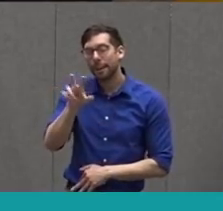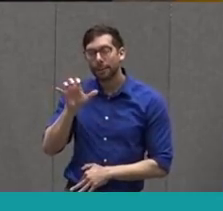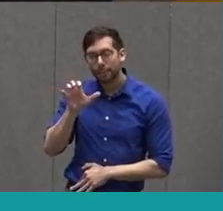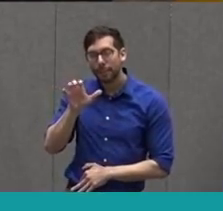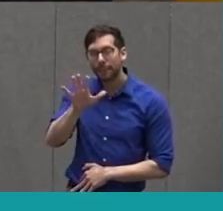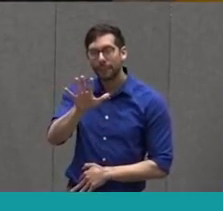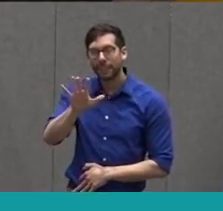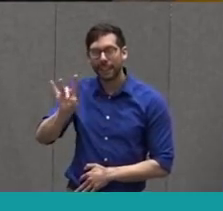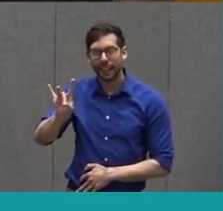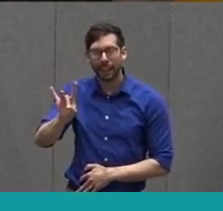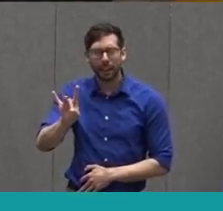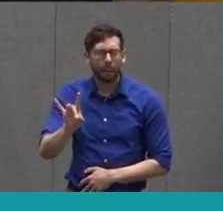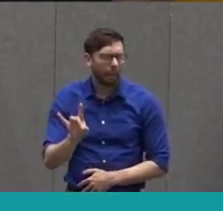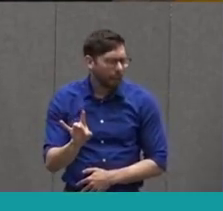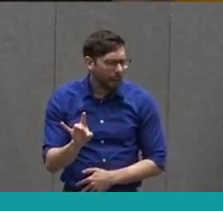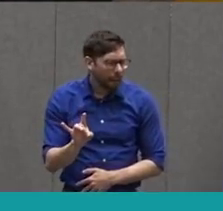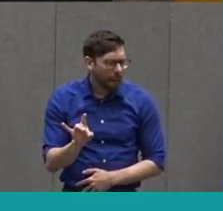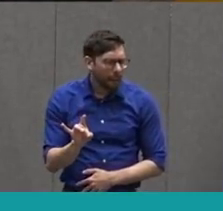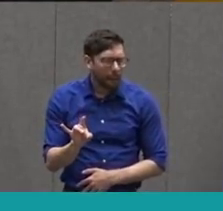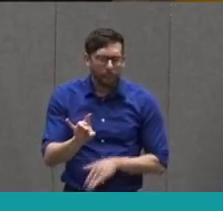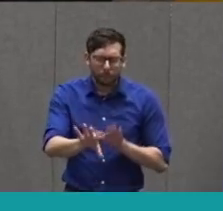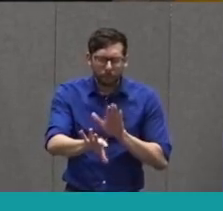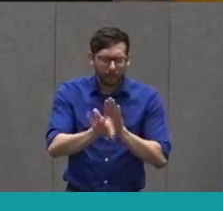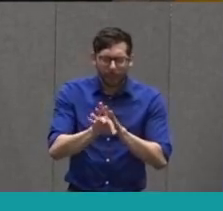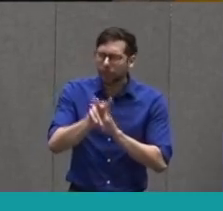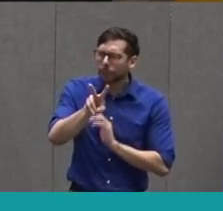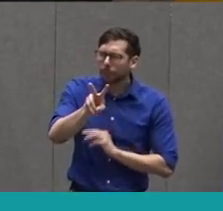258. Why did you choose 260?